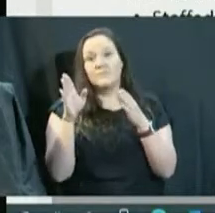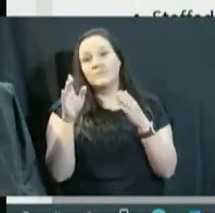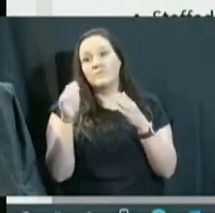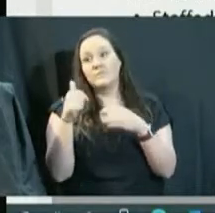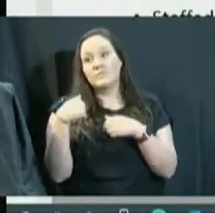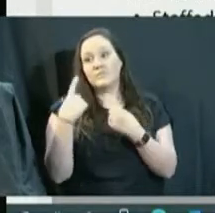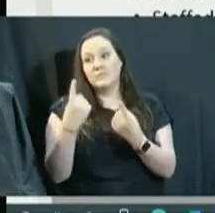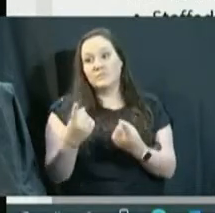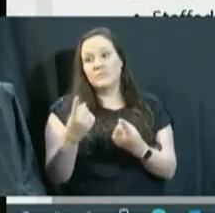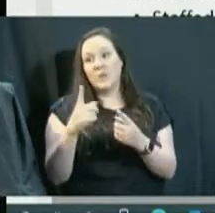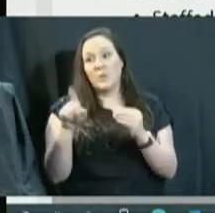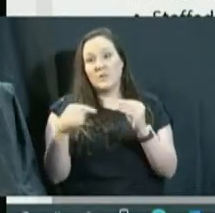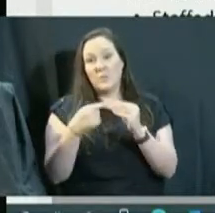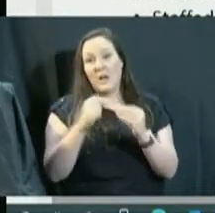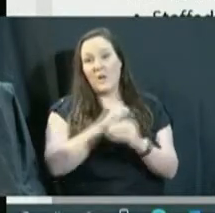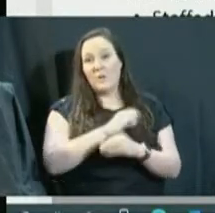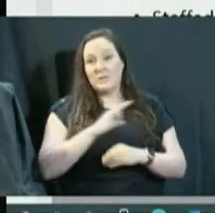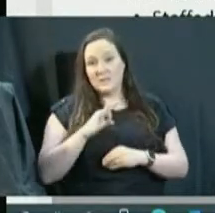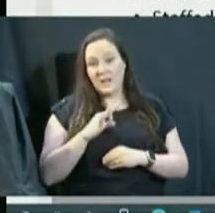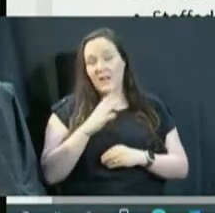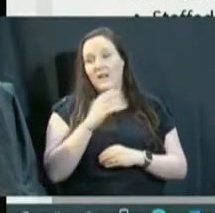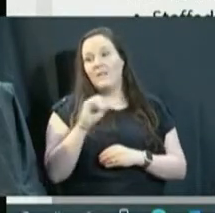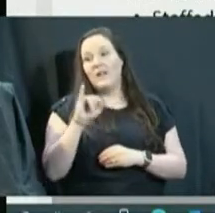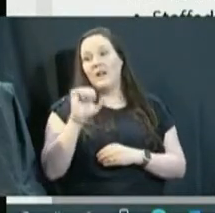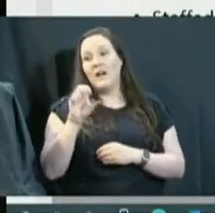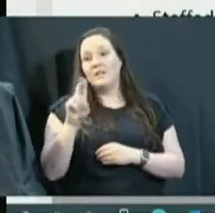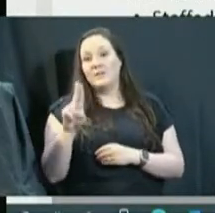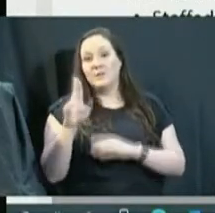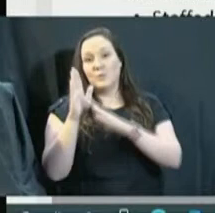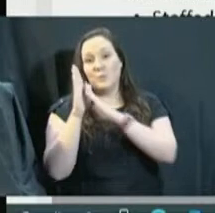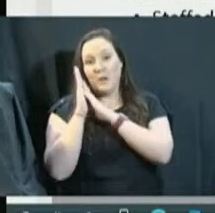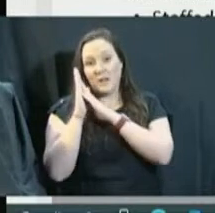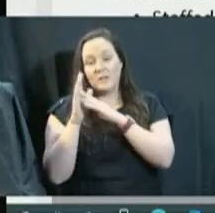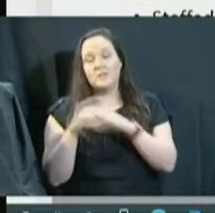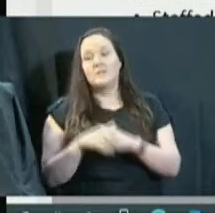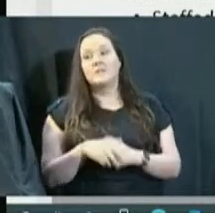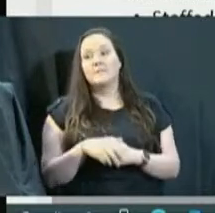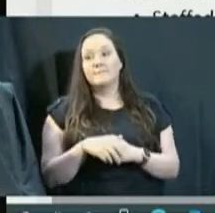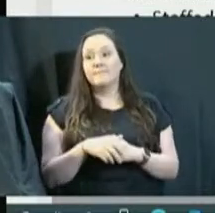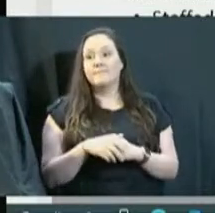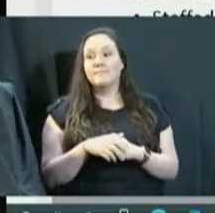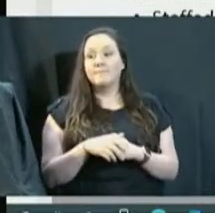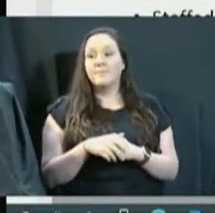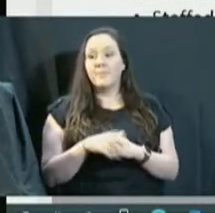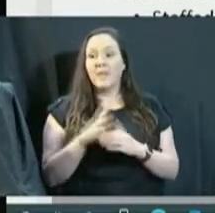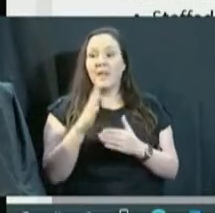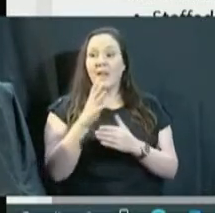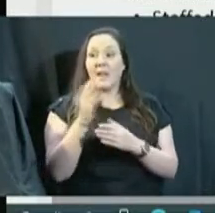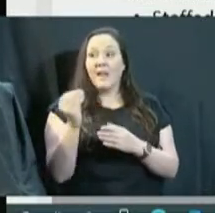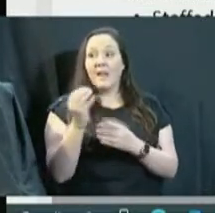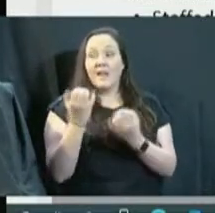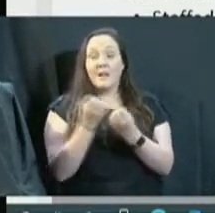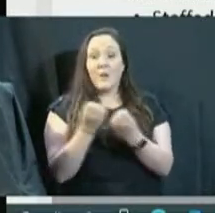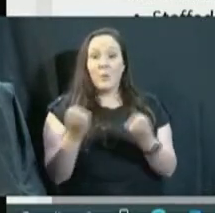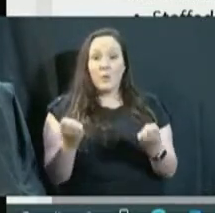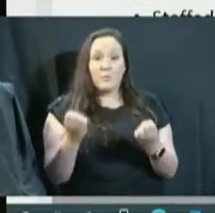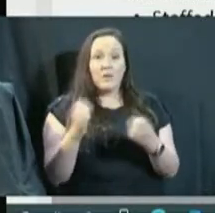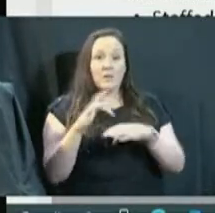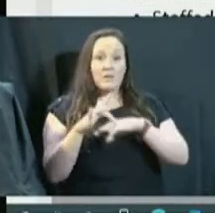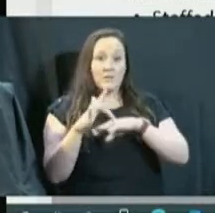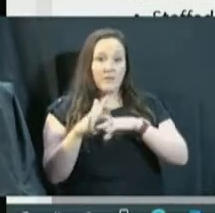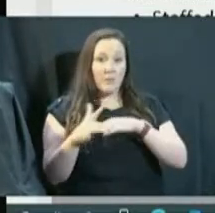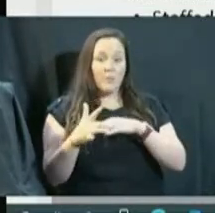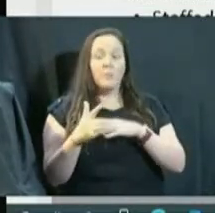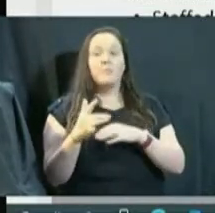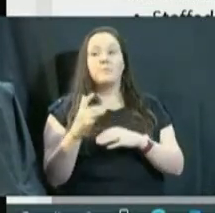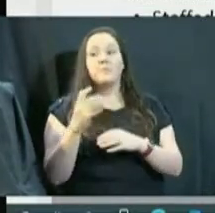weeks, was about staffed ICU beds. And then also to some extent about equipment. And so I think if